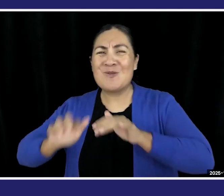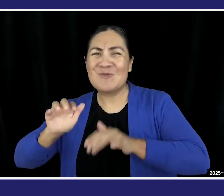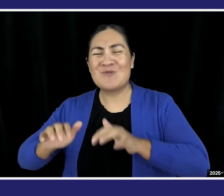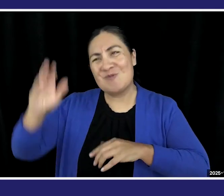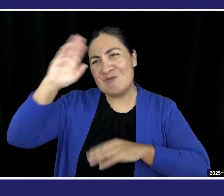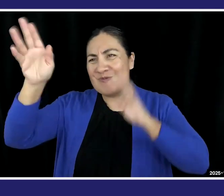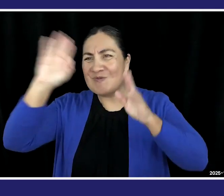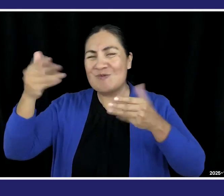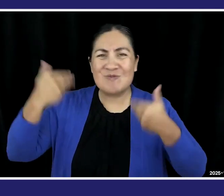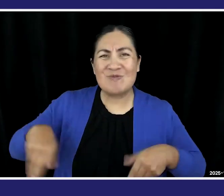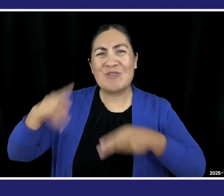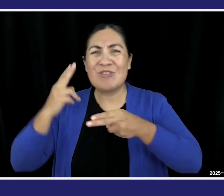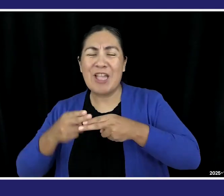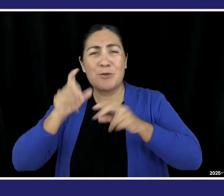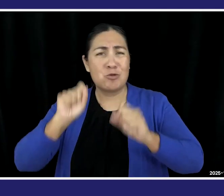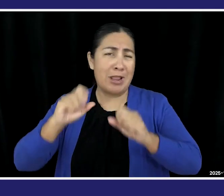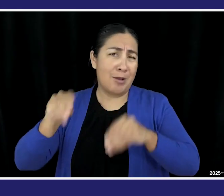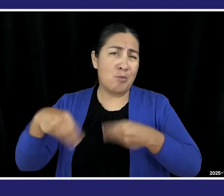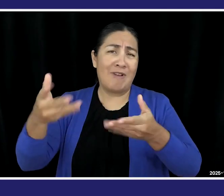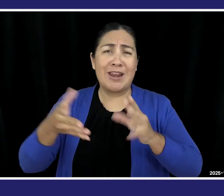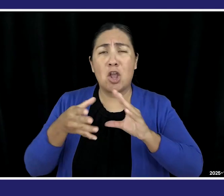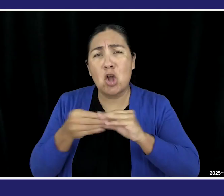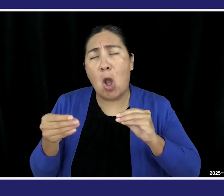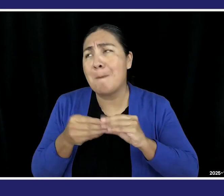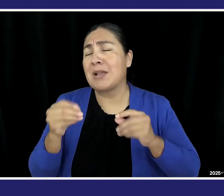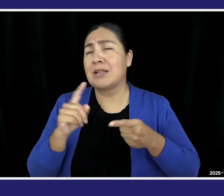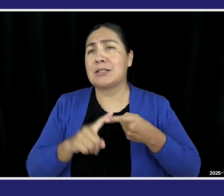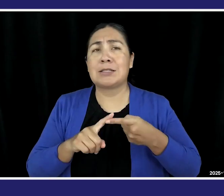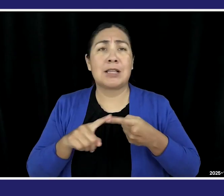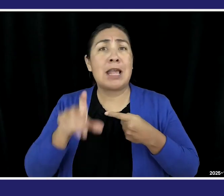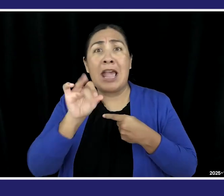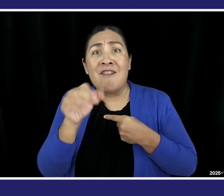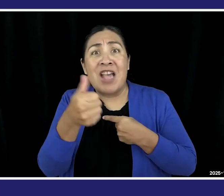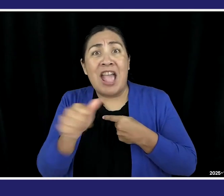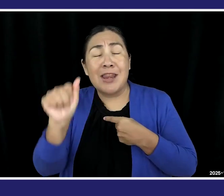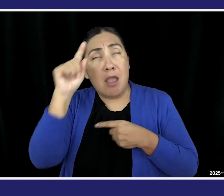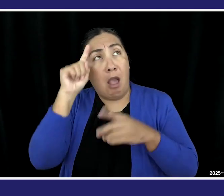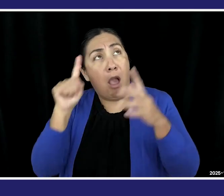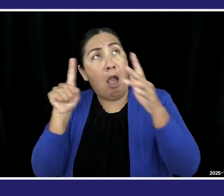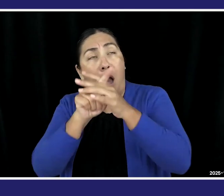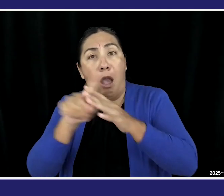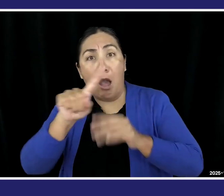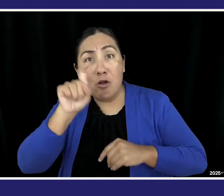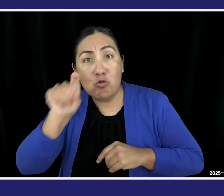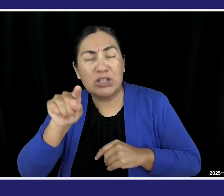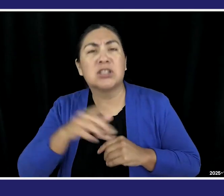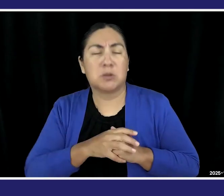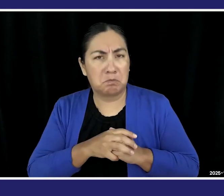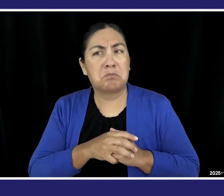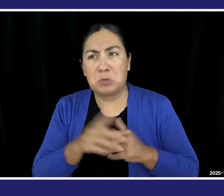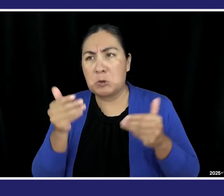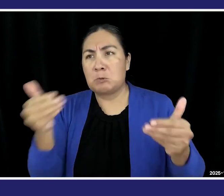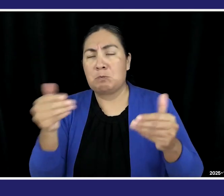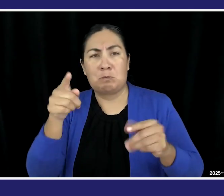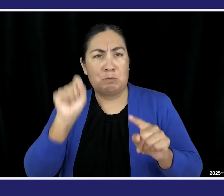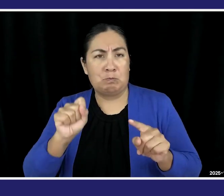Please feel free to use that chat to provide any comments that you have. If you have questions during today, please find